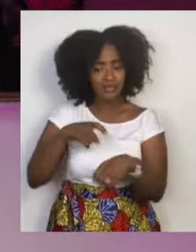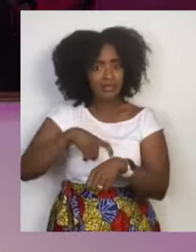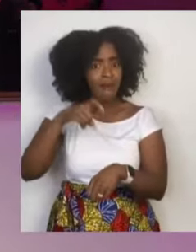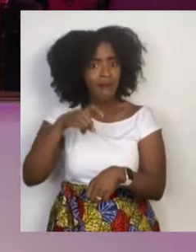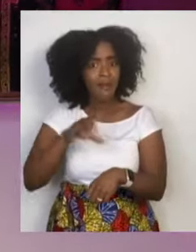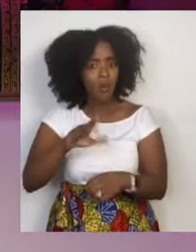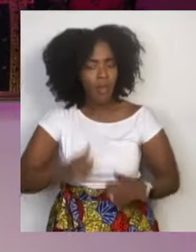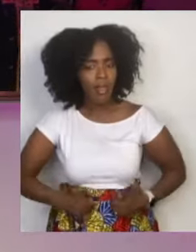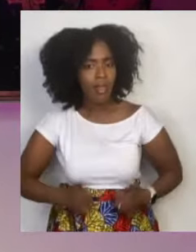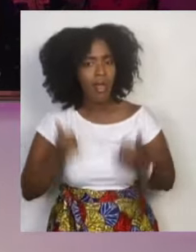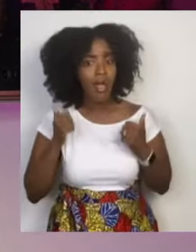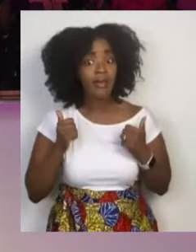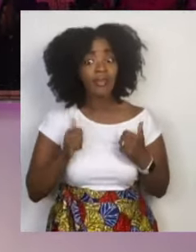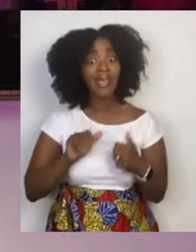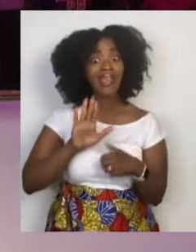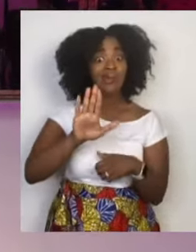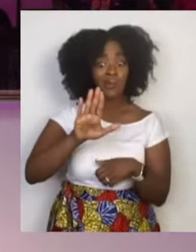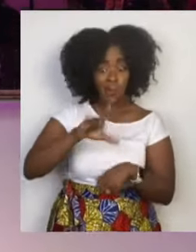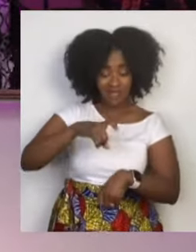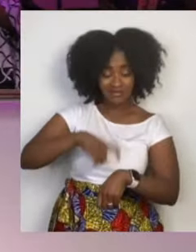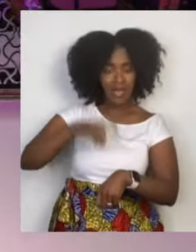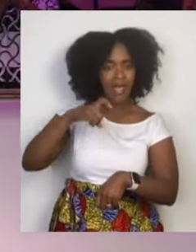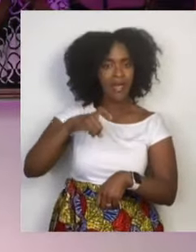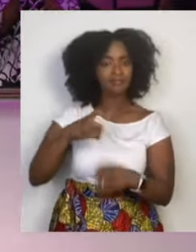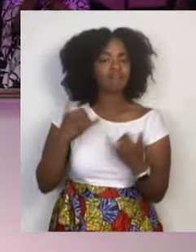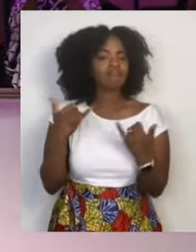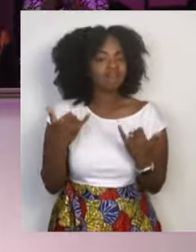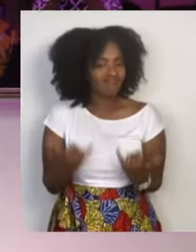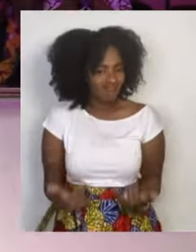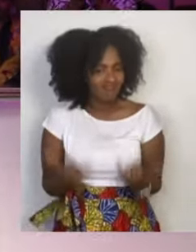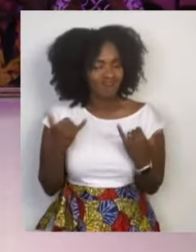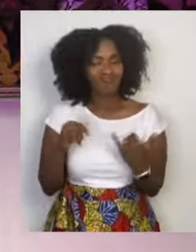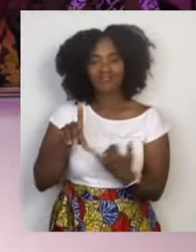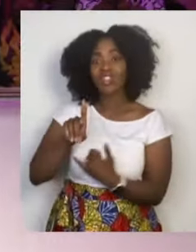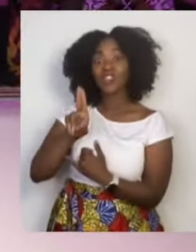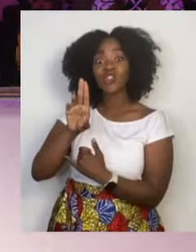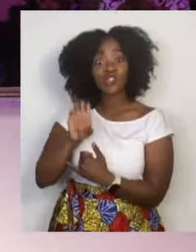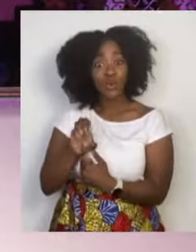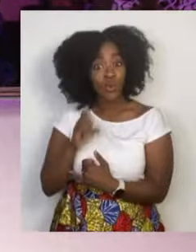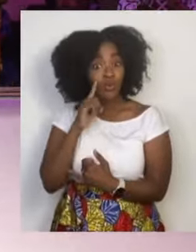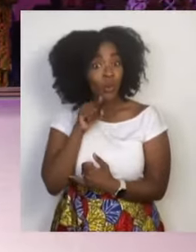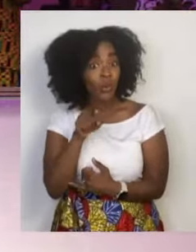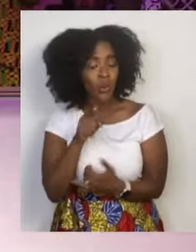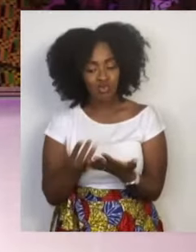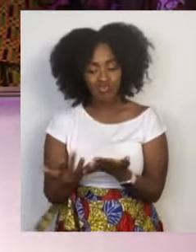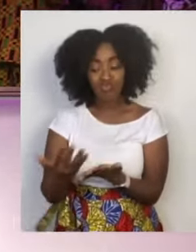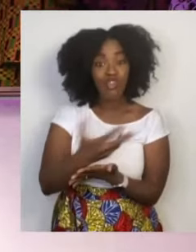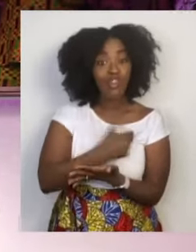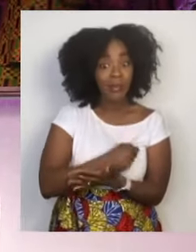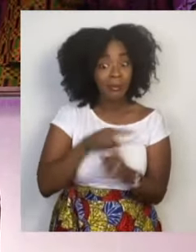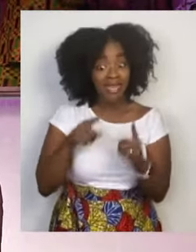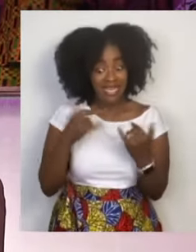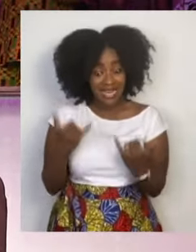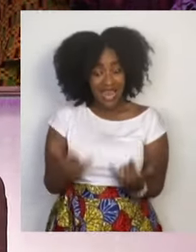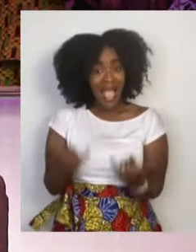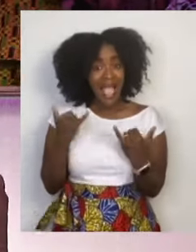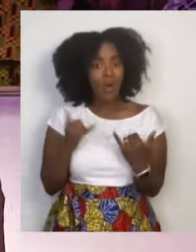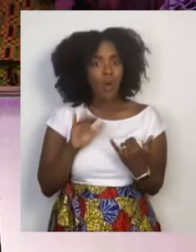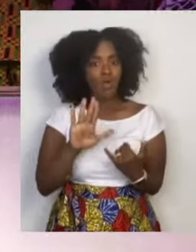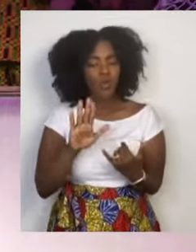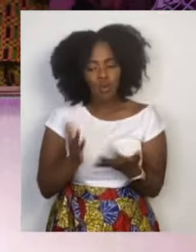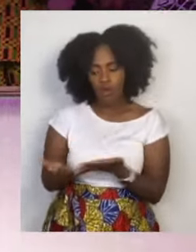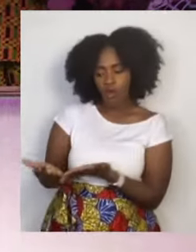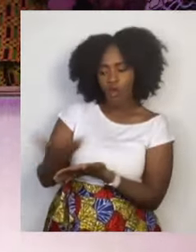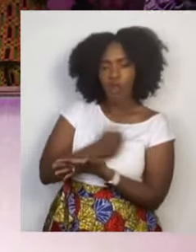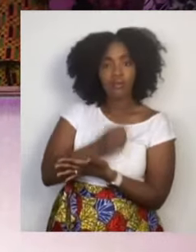due for you to reap. But this time your harvest is going to match your seed. This